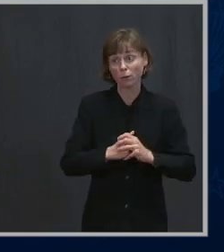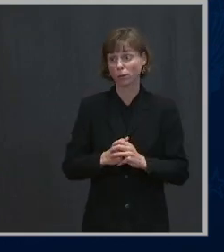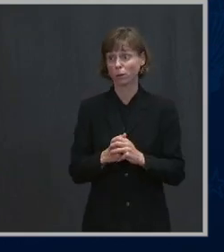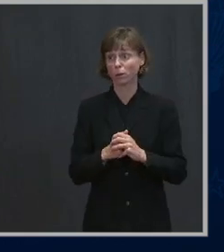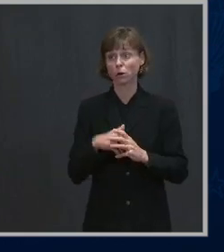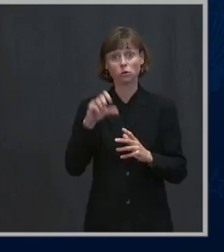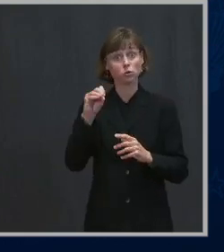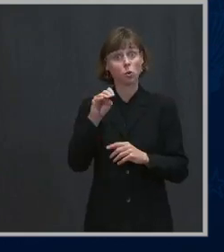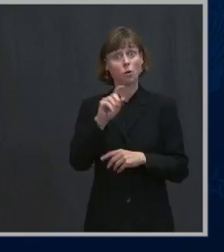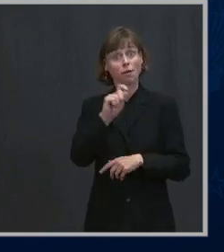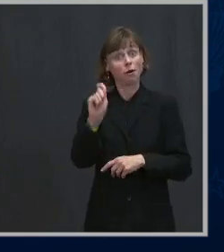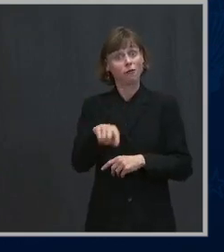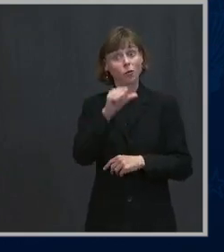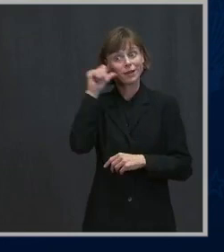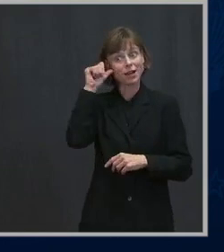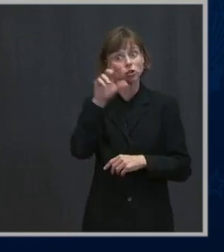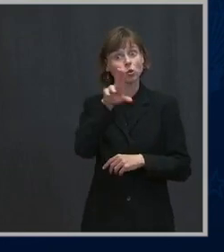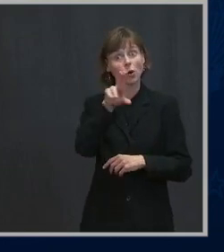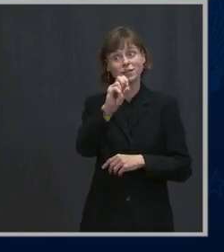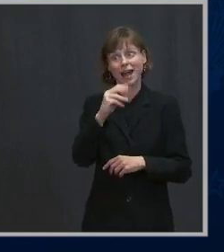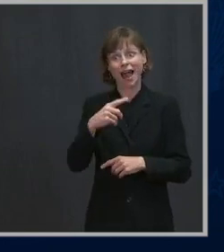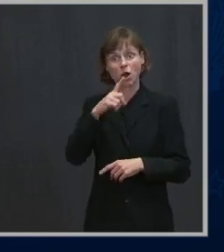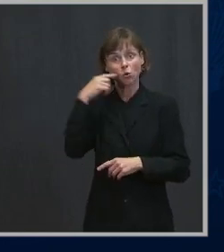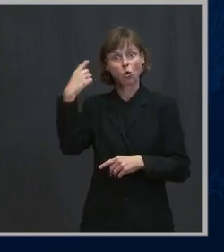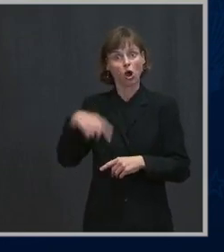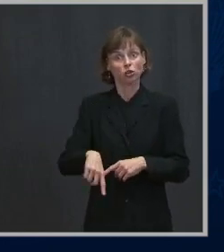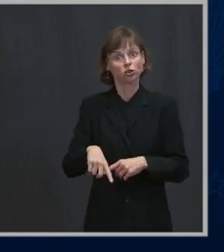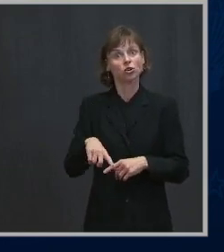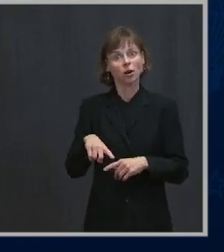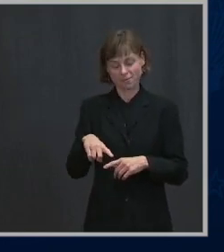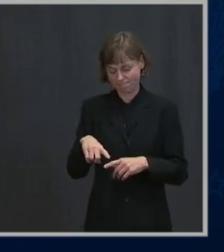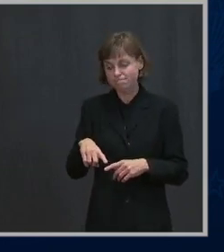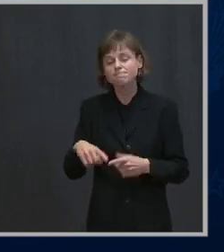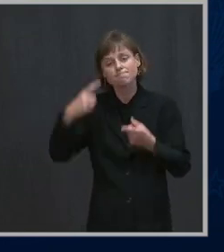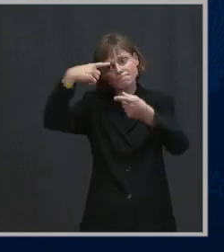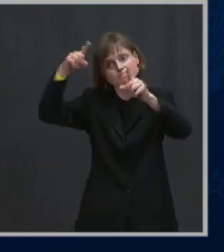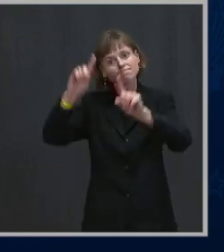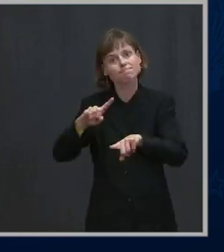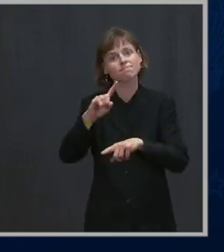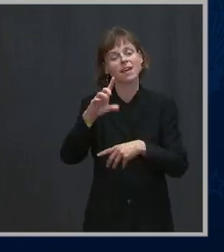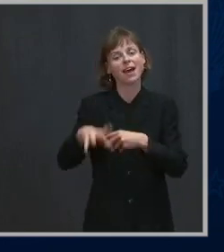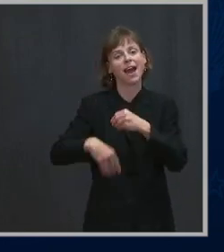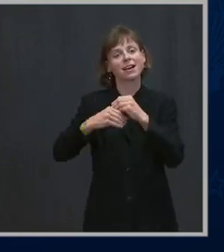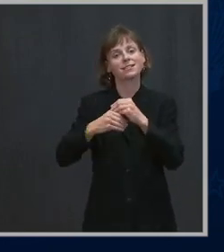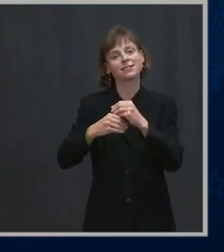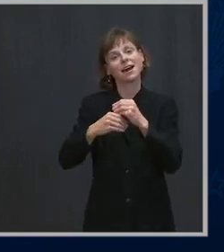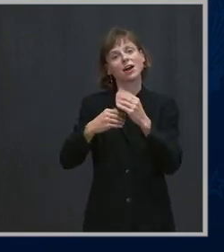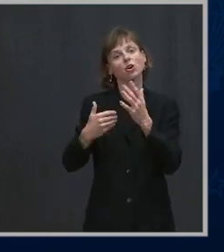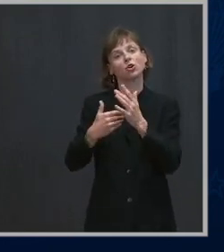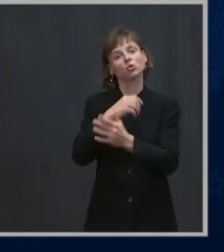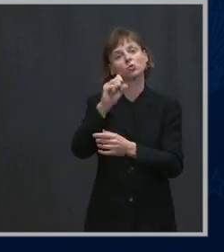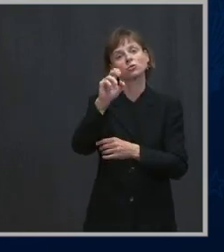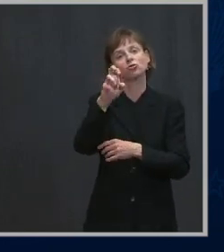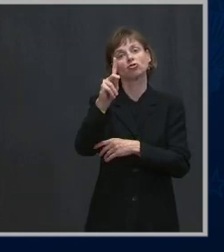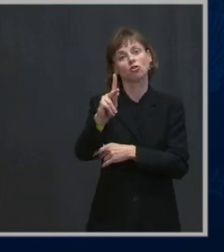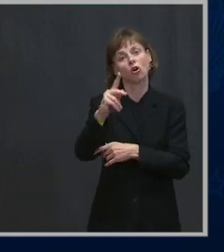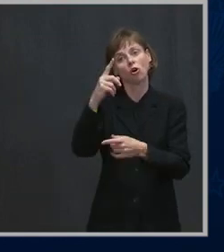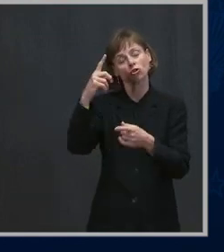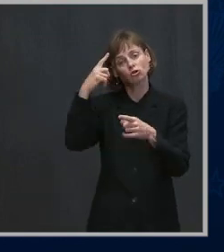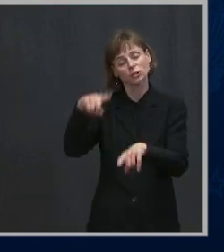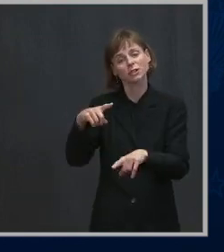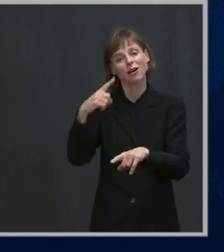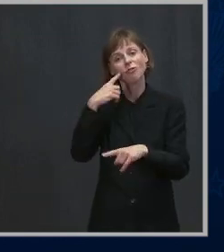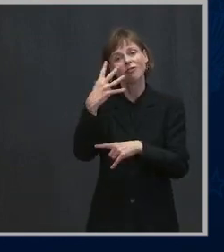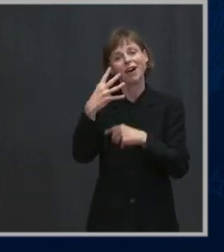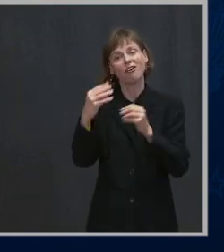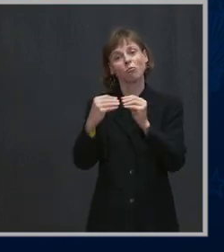and russia agreed to extend the new start treaty for five years to preserve the only remaining treaty